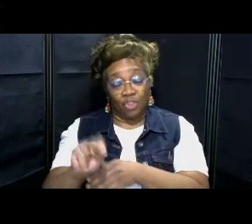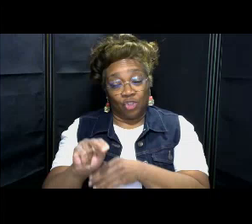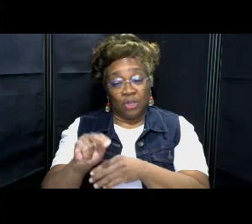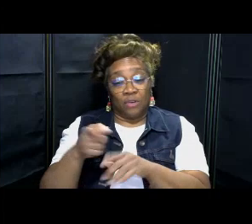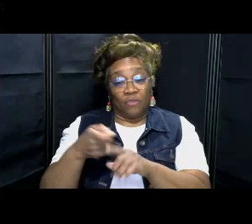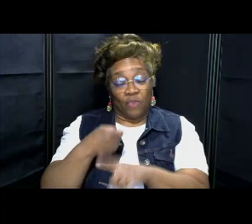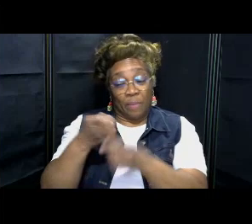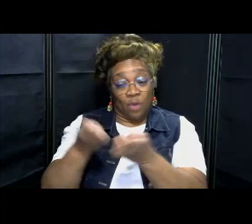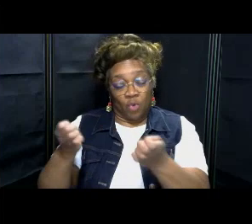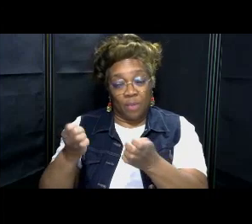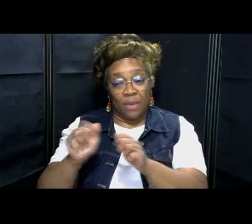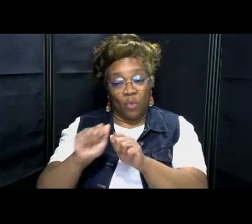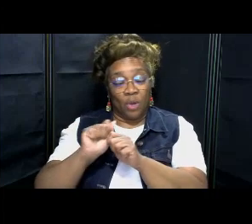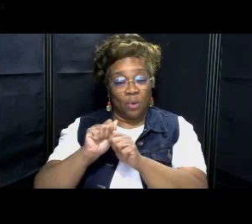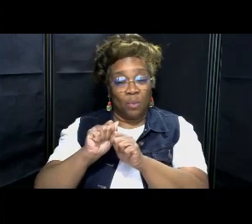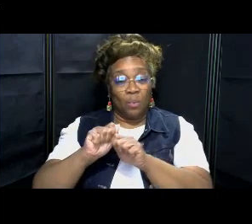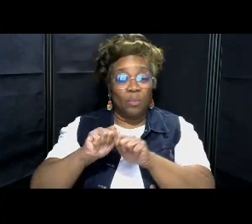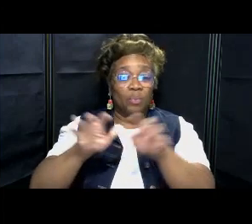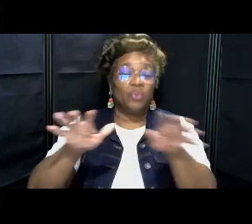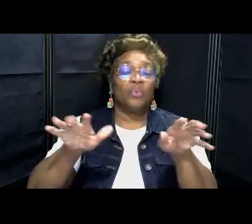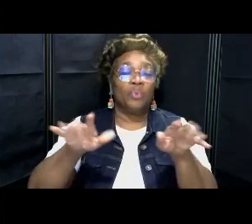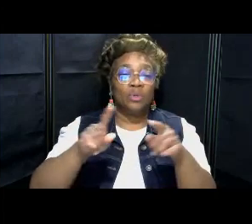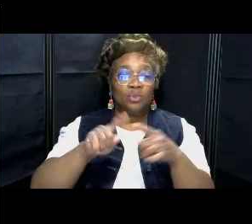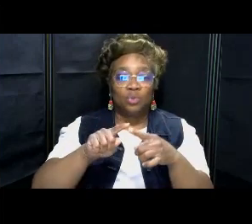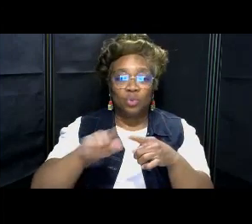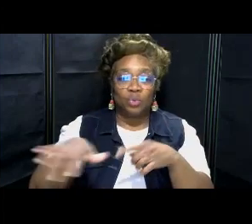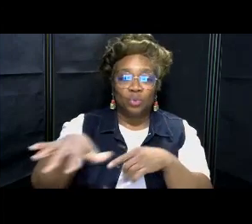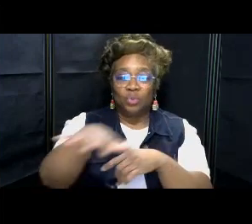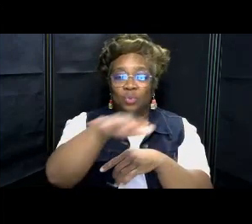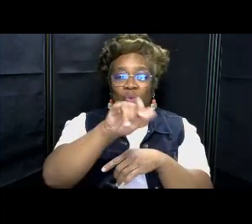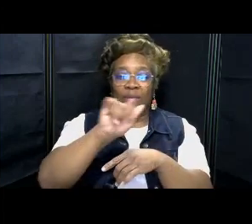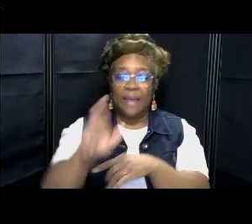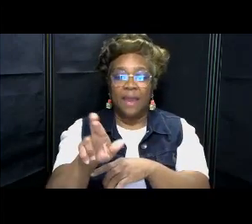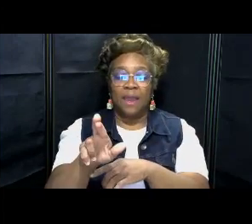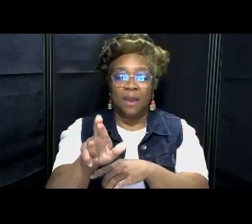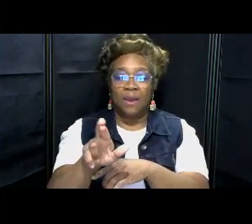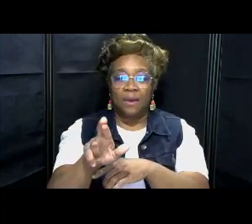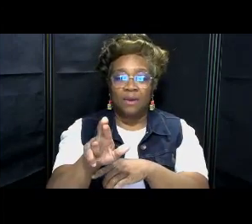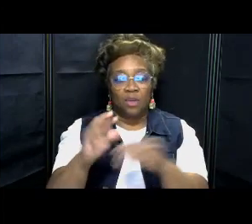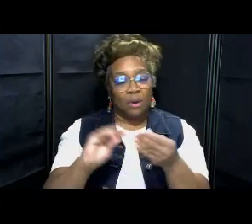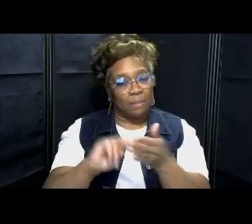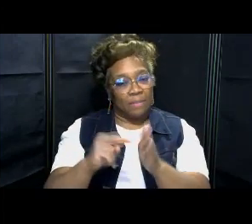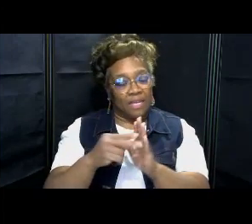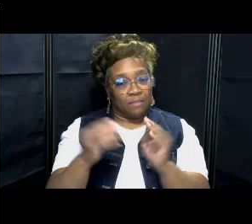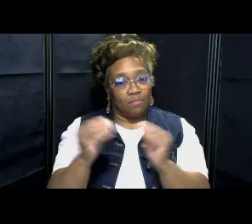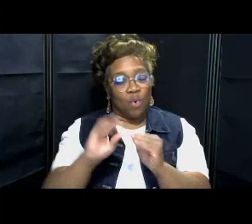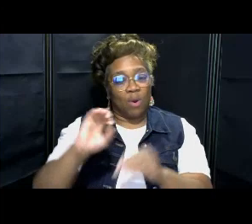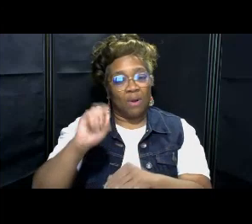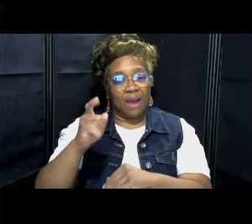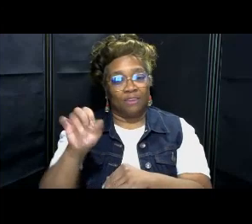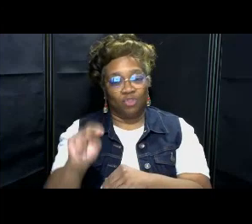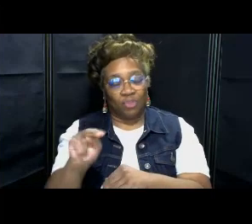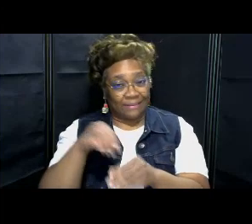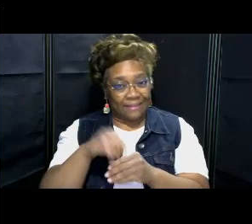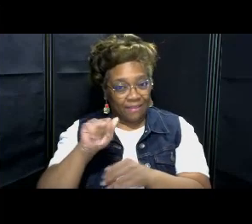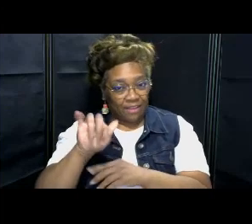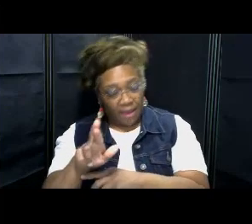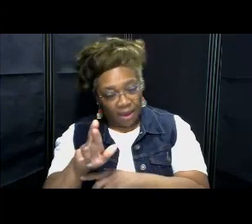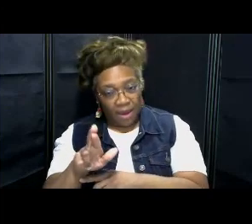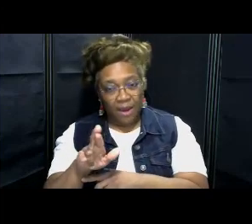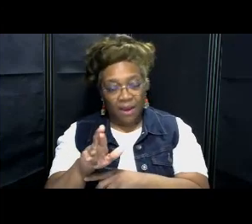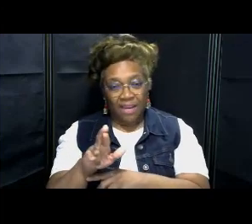air, you might even have 50%. So you've got more oxygen in the air, which means there's a lot greater chance of a fire or even a